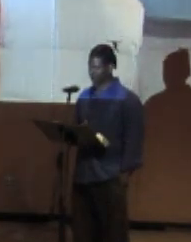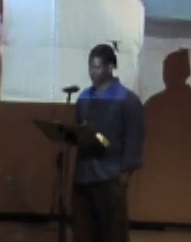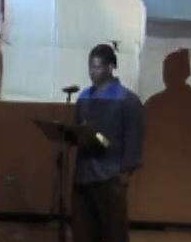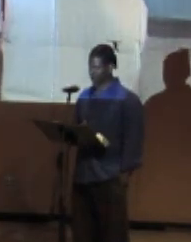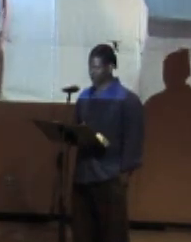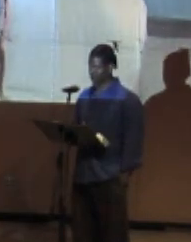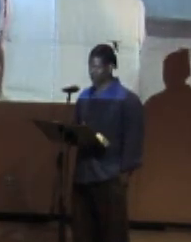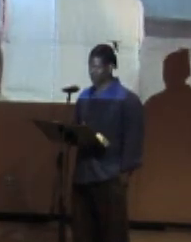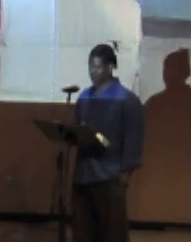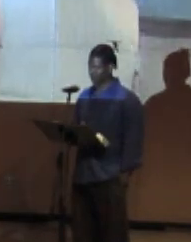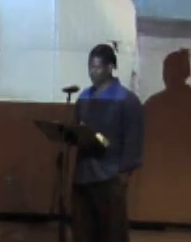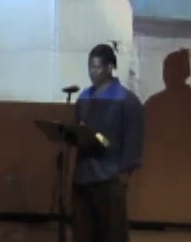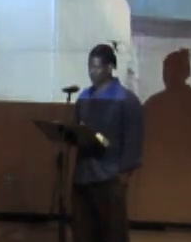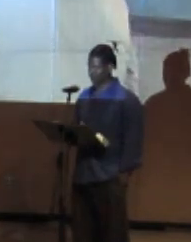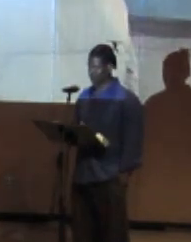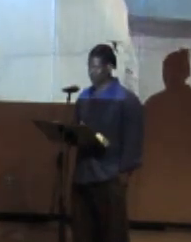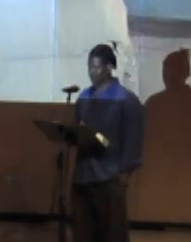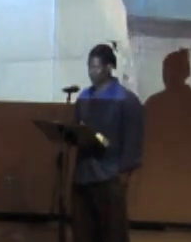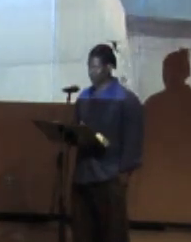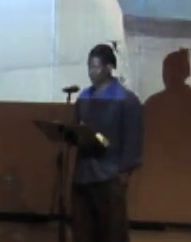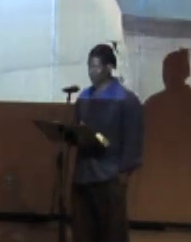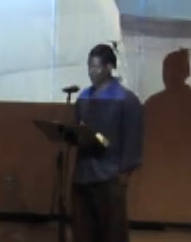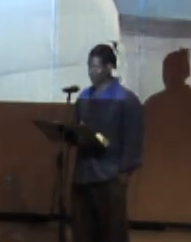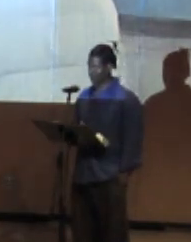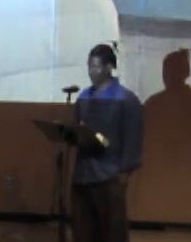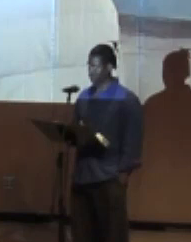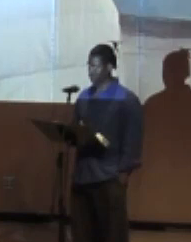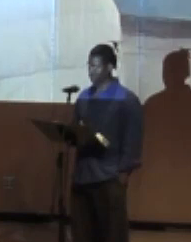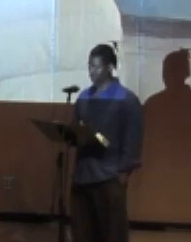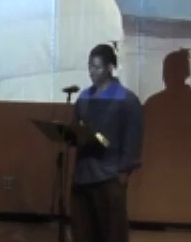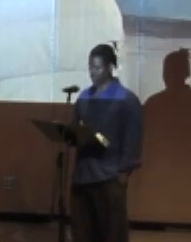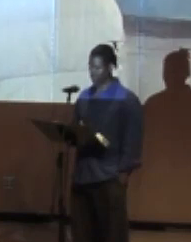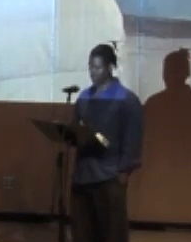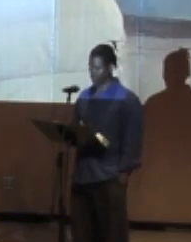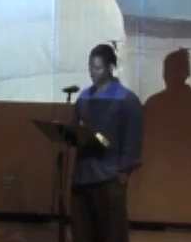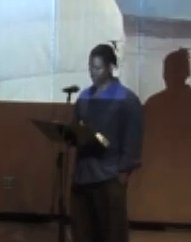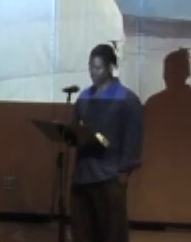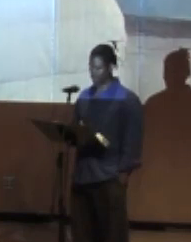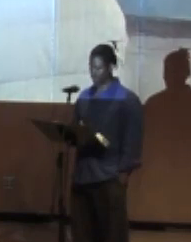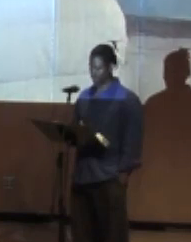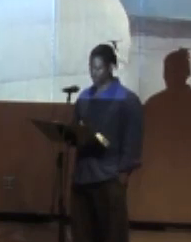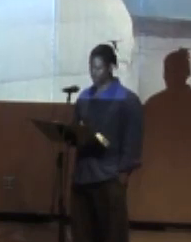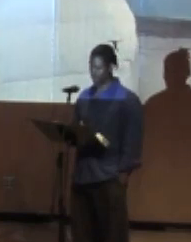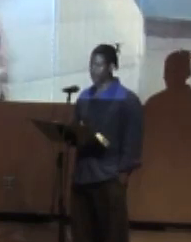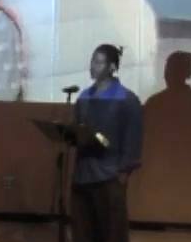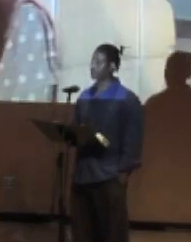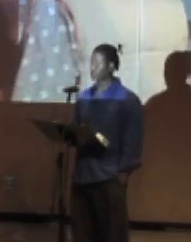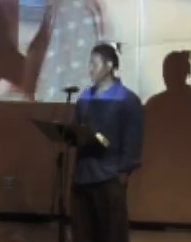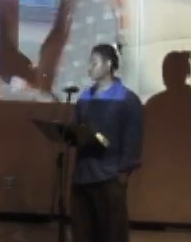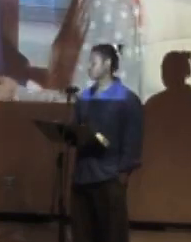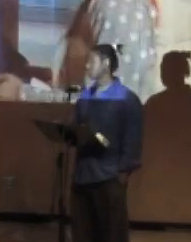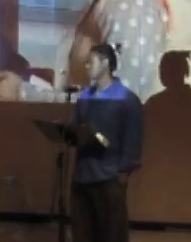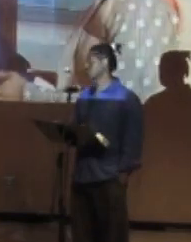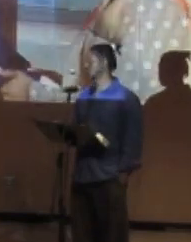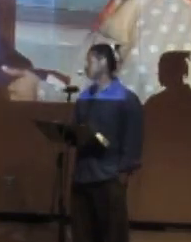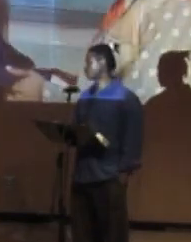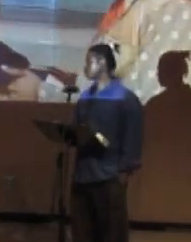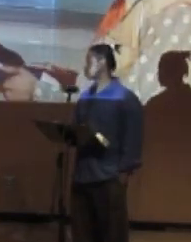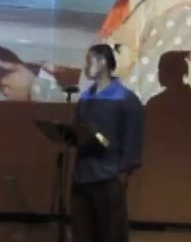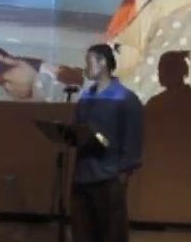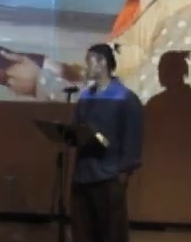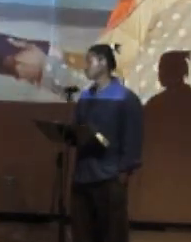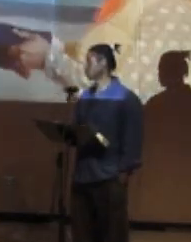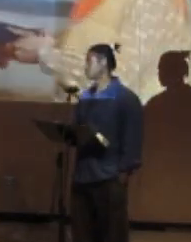at anything was miserable in school flunked at a lot of subjects in high school we went to high school together yeah you